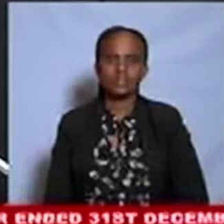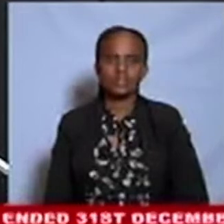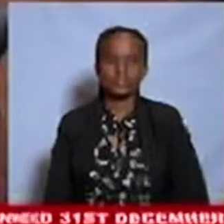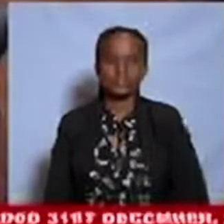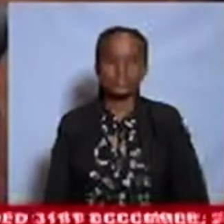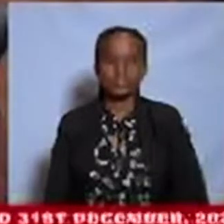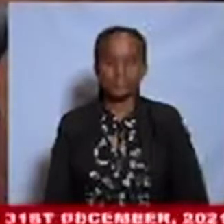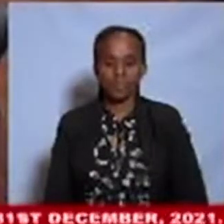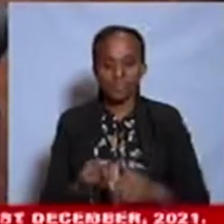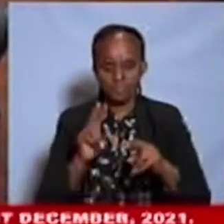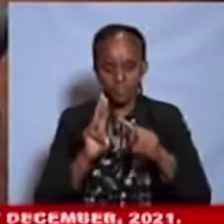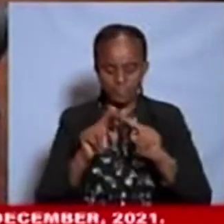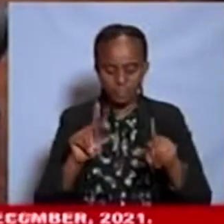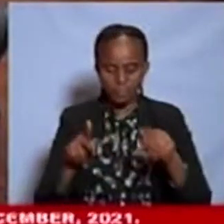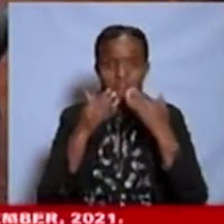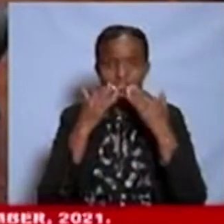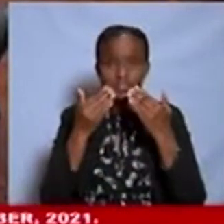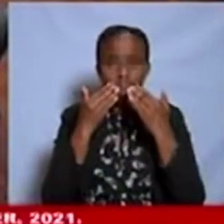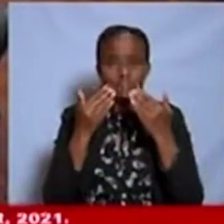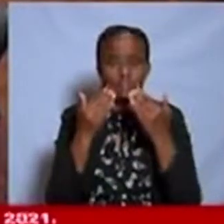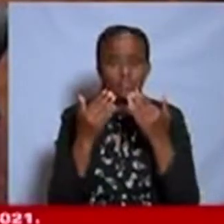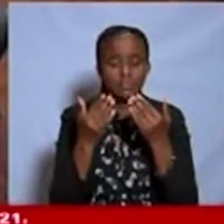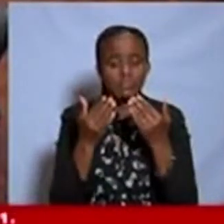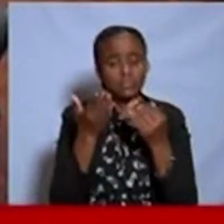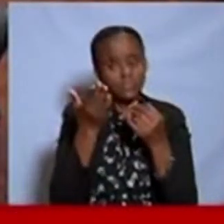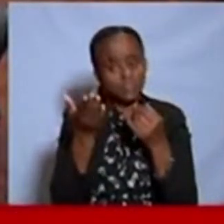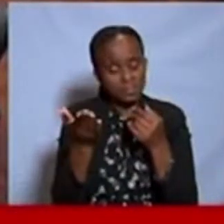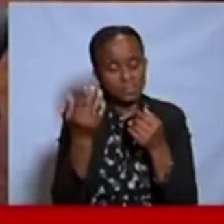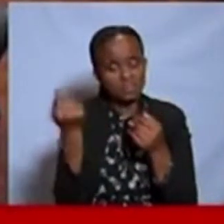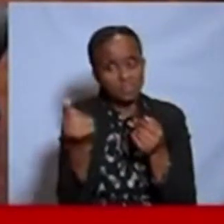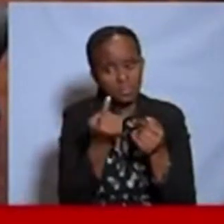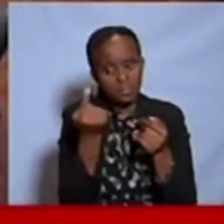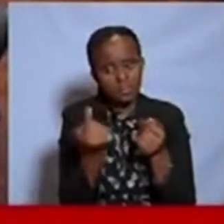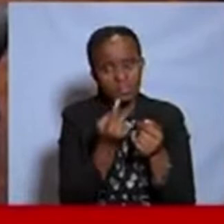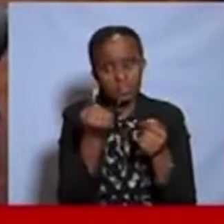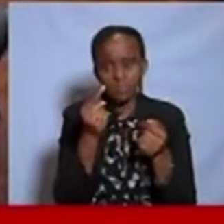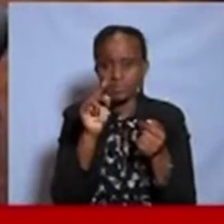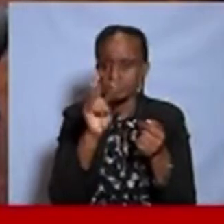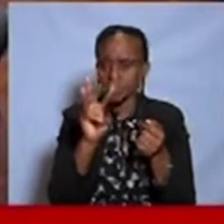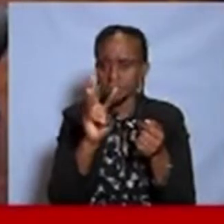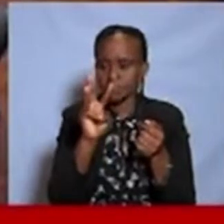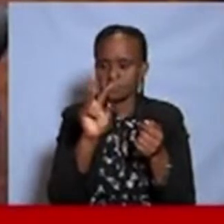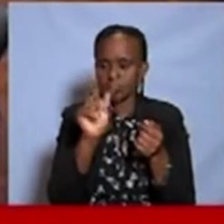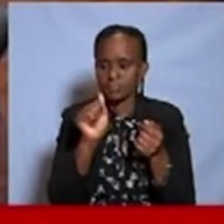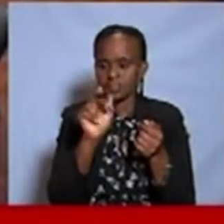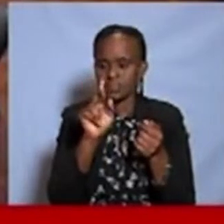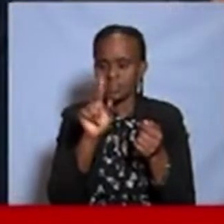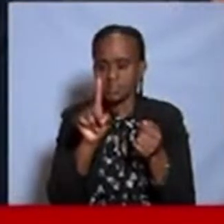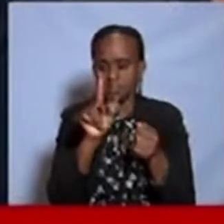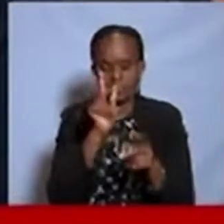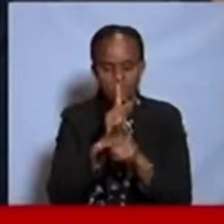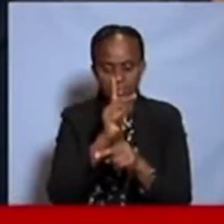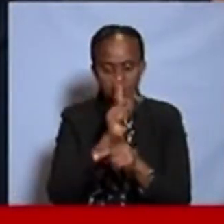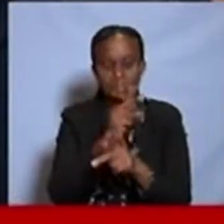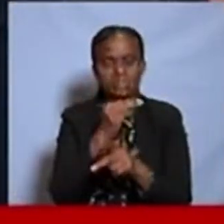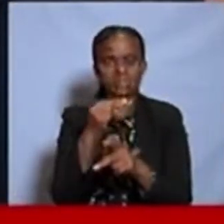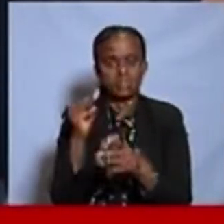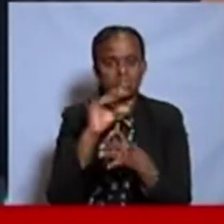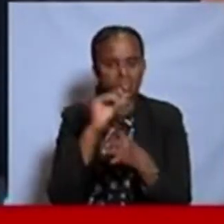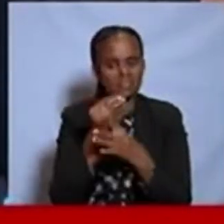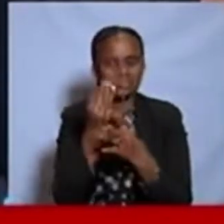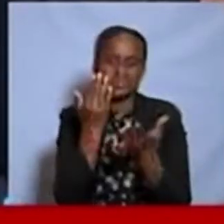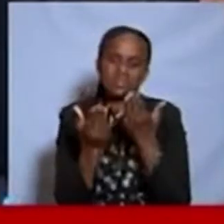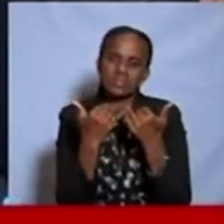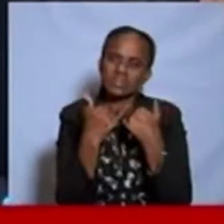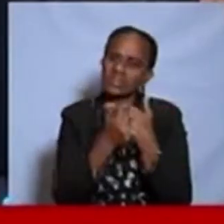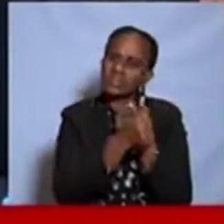Yeah, Thank you, Chair. So, was this the only road for you to keep the material idle? Or there could have been